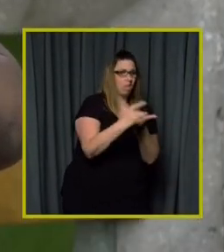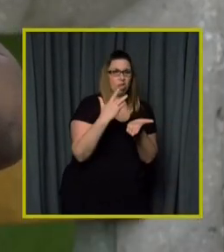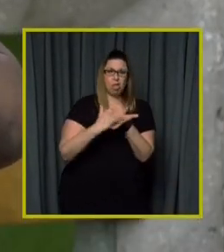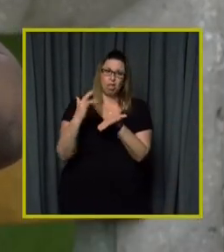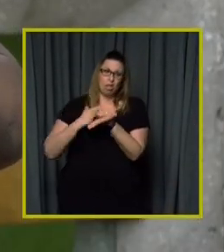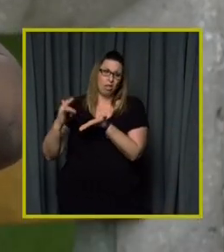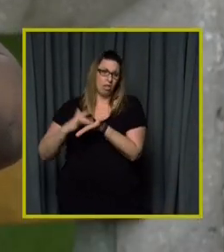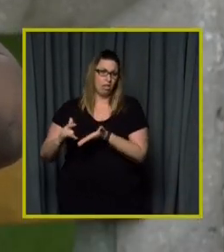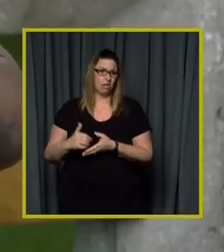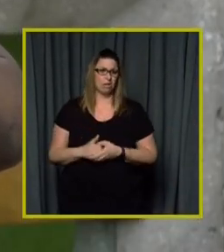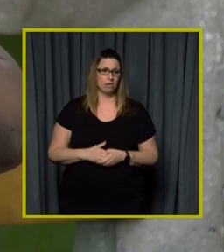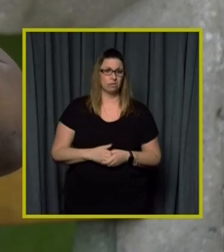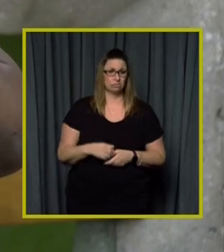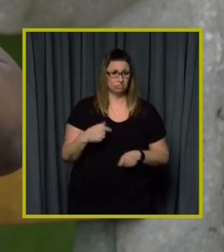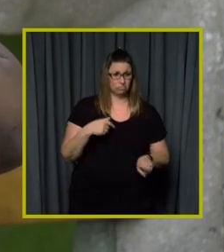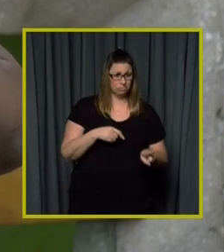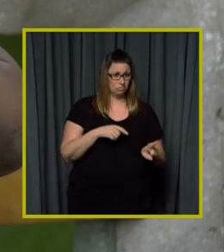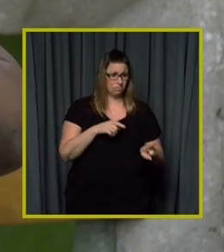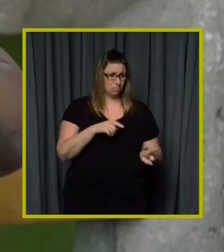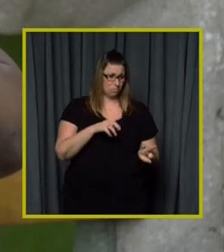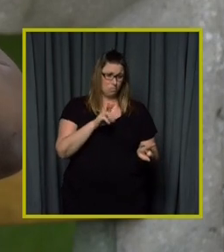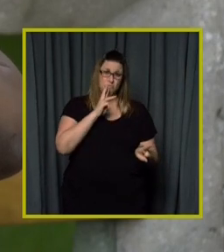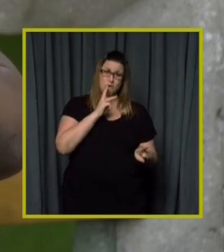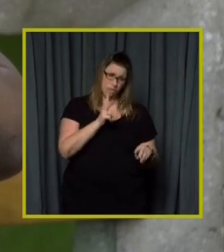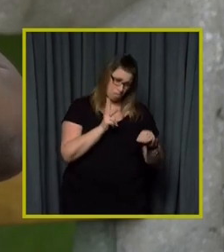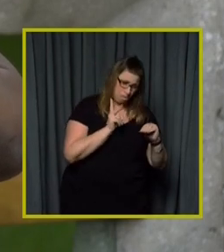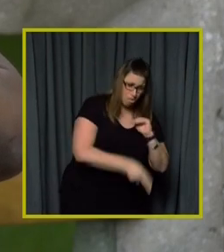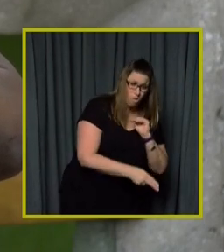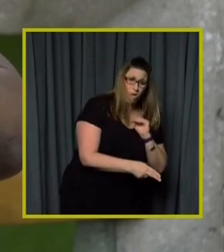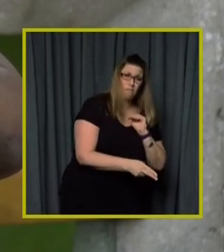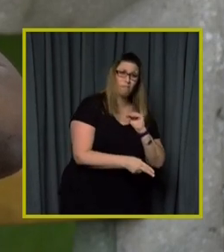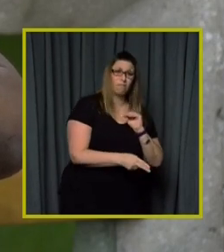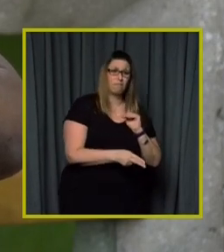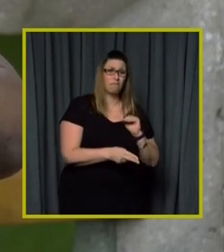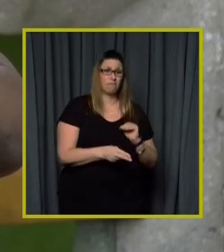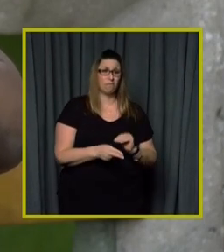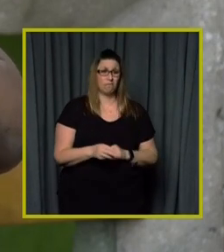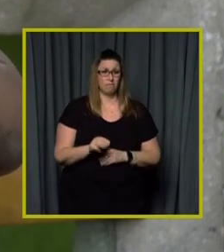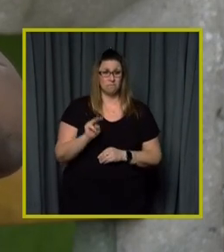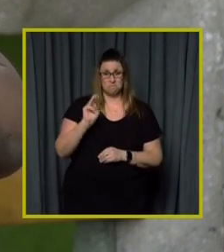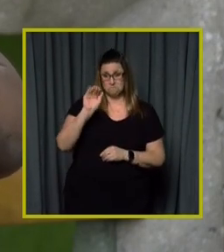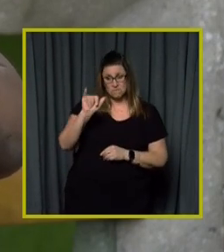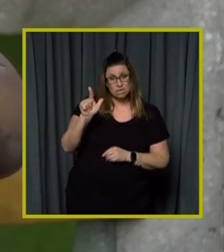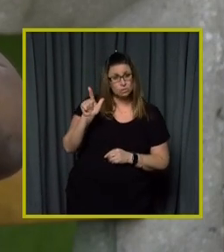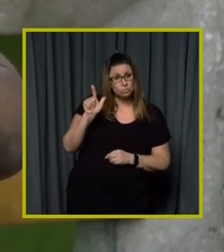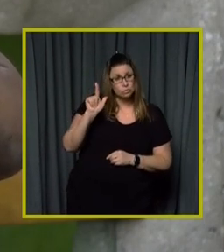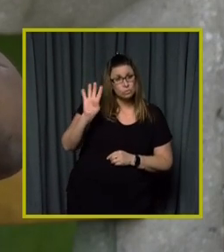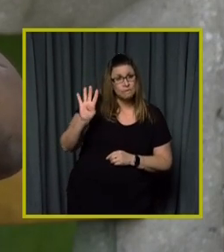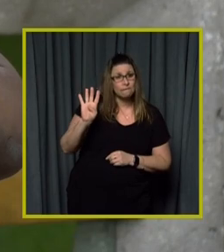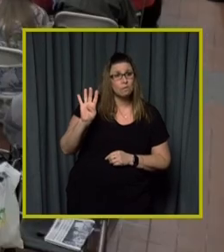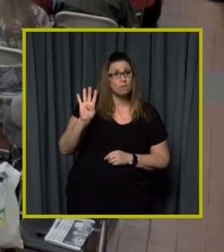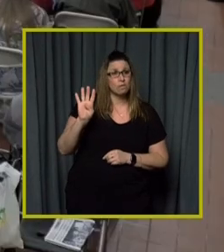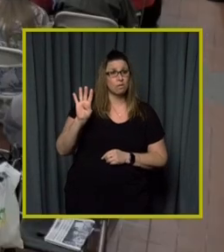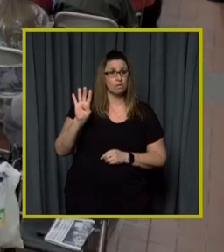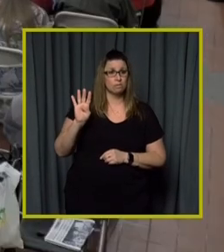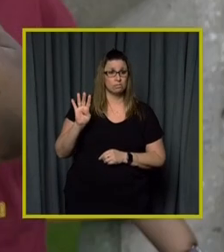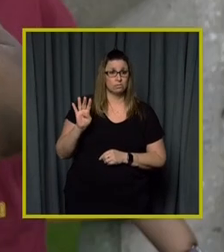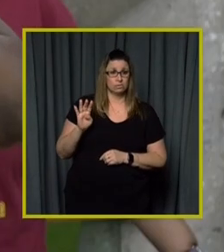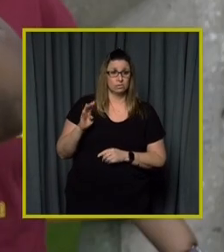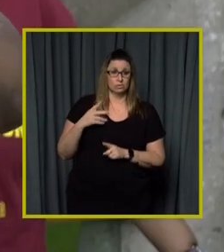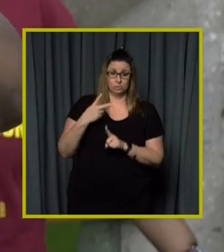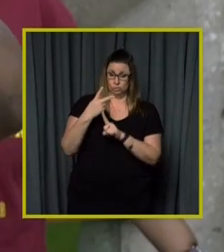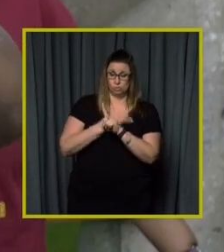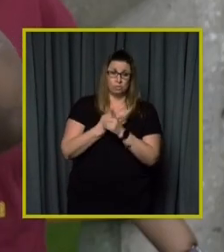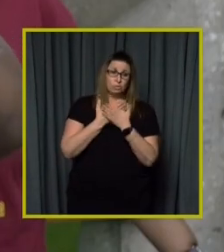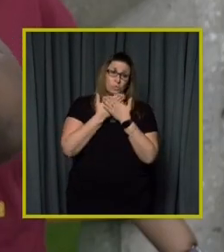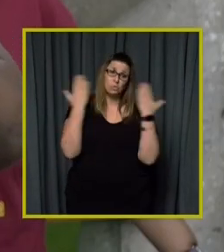cut off the first time in May of 2014. It was off for 2 months. No matter